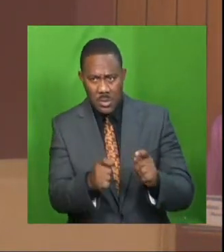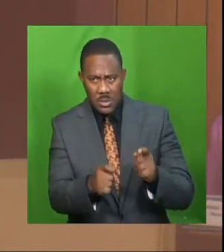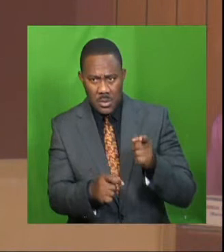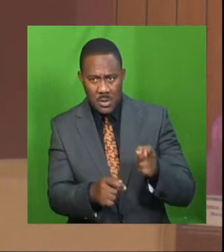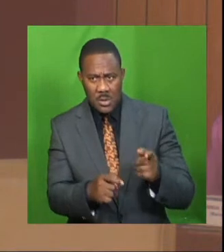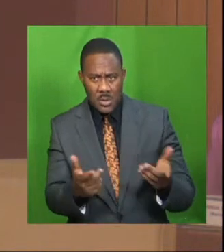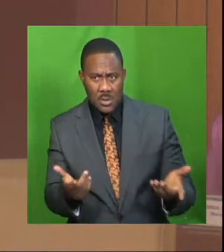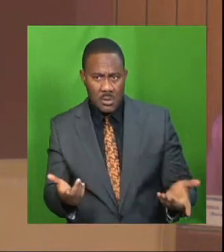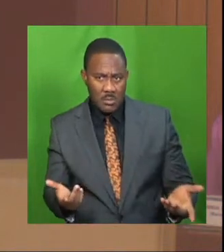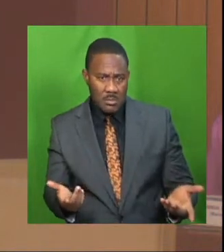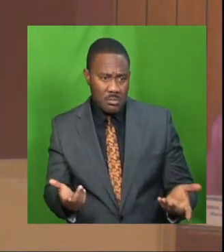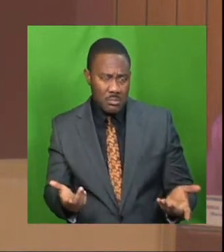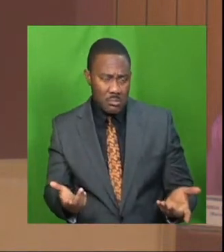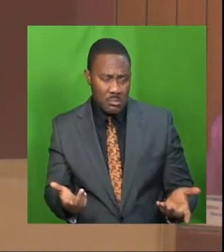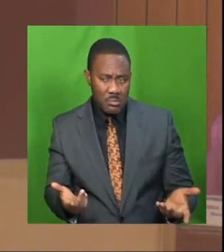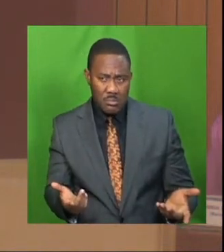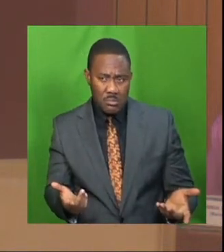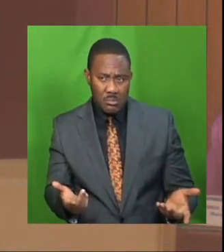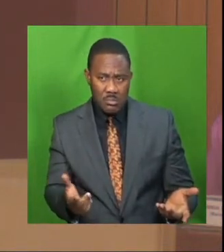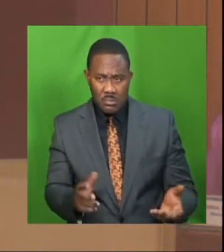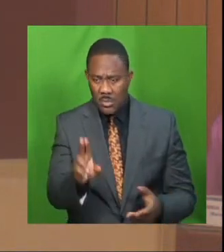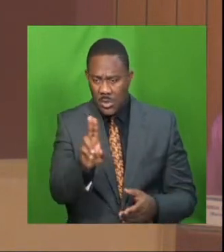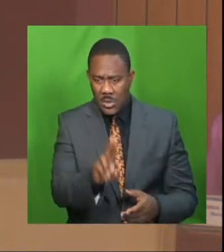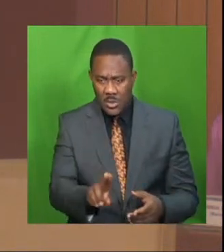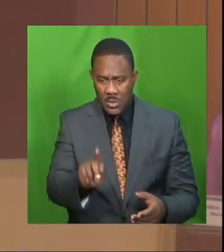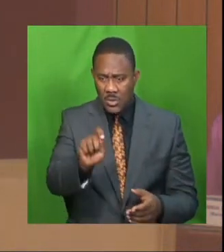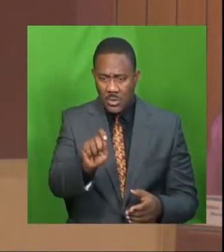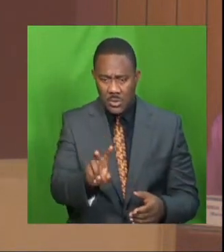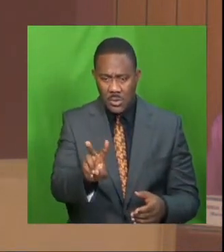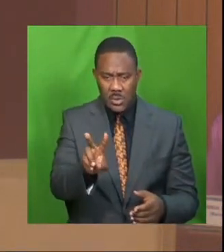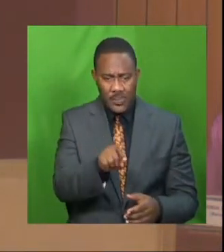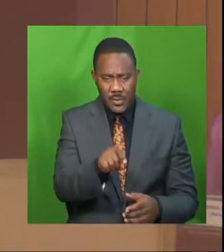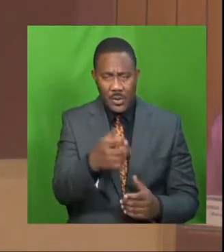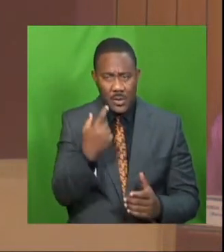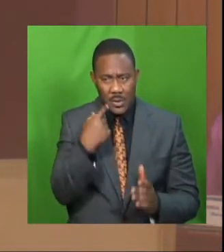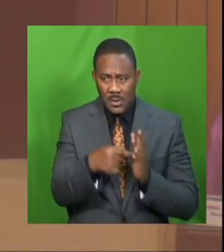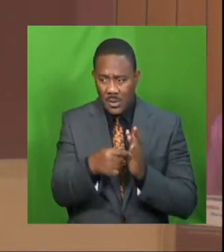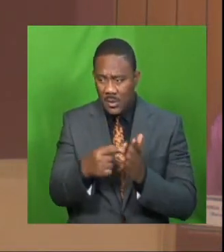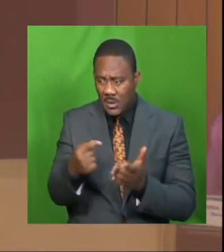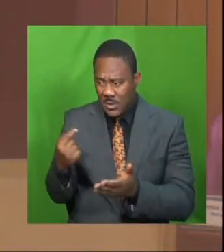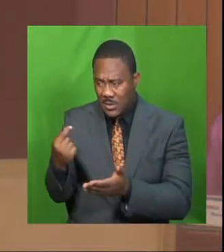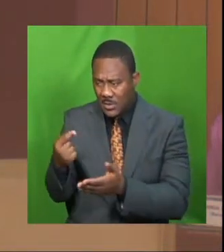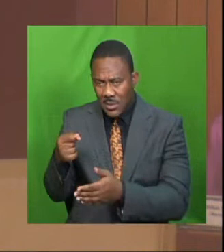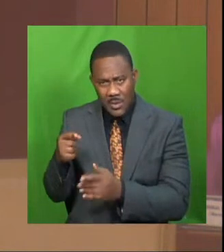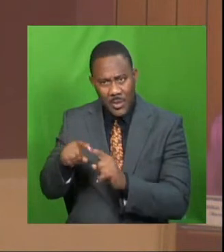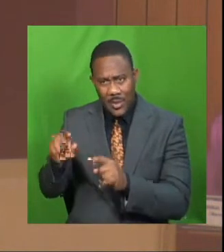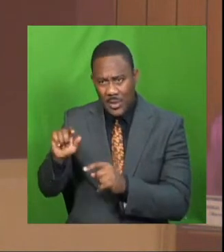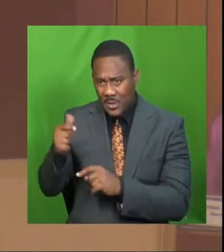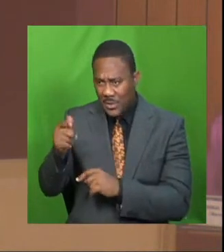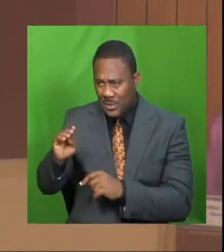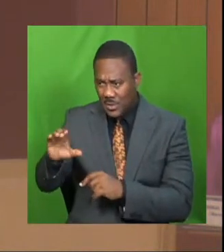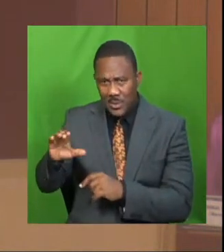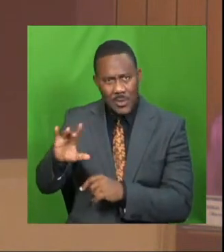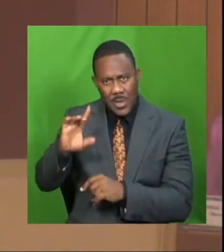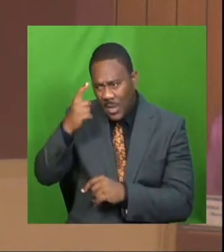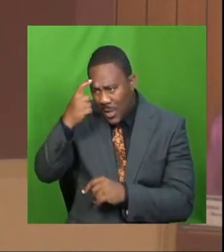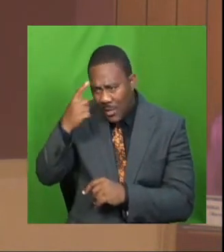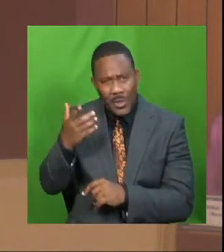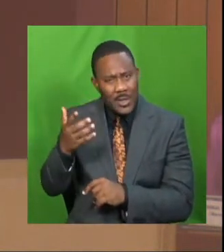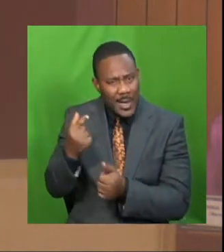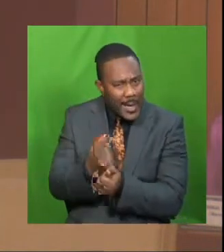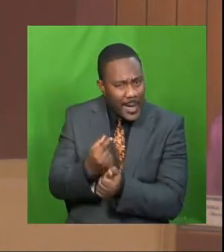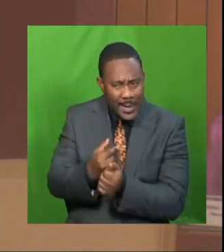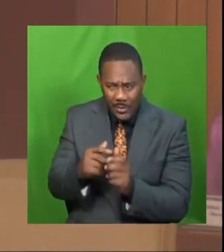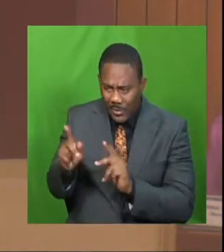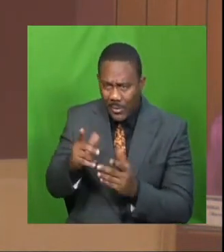very, very small. UTV, where GBC is a government institution. That is the reason